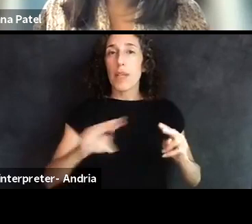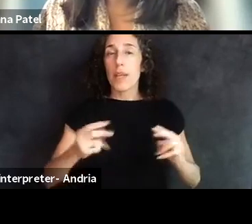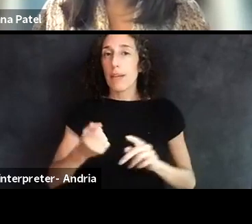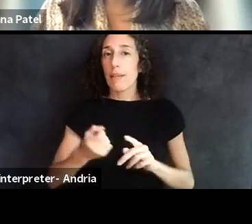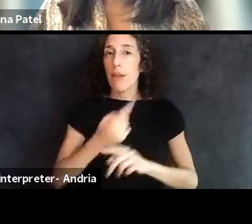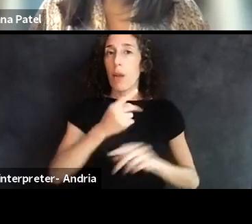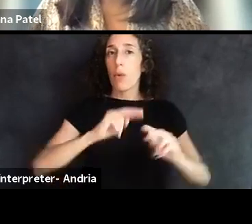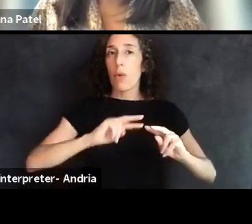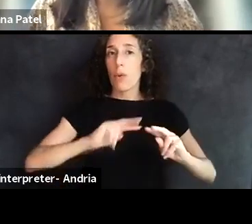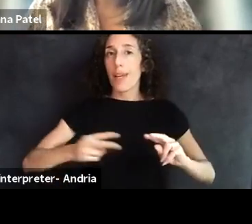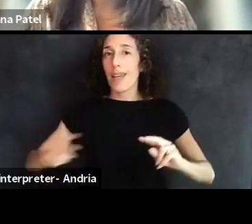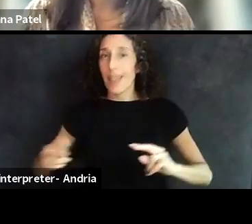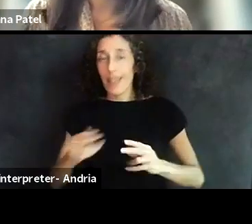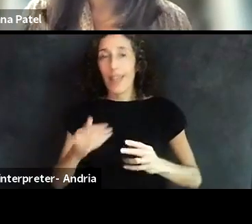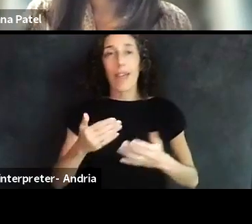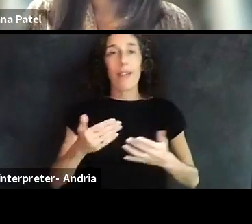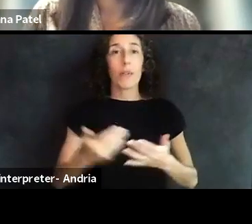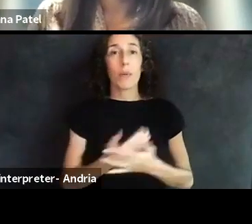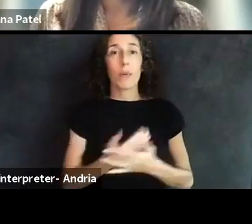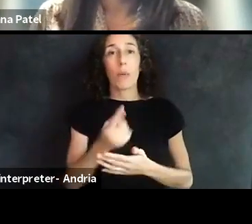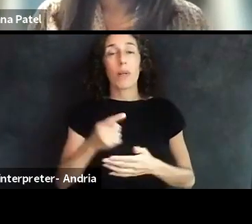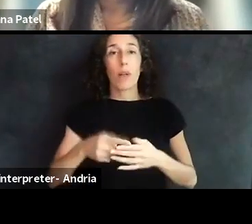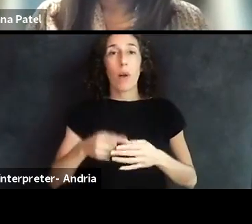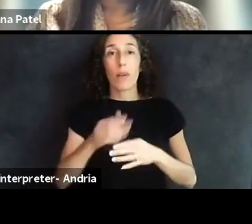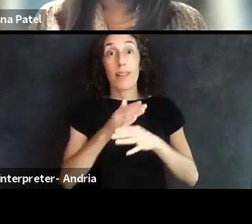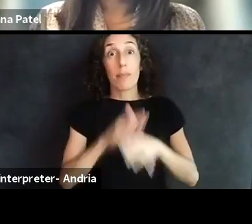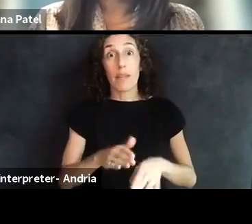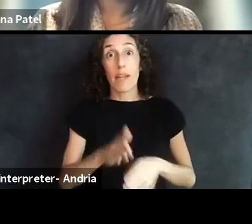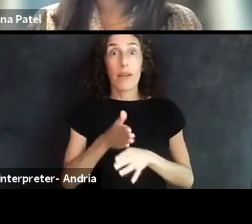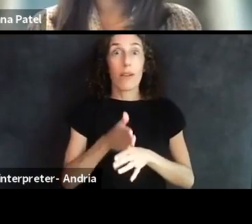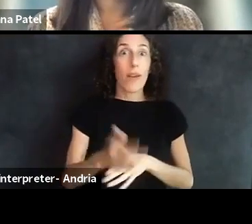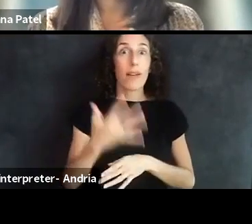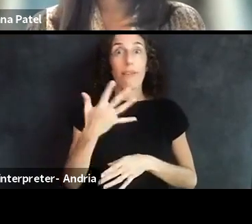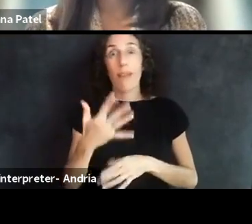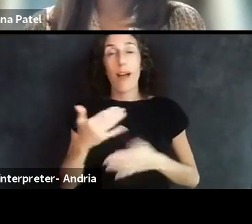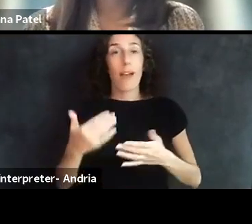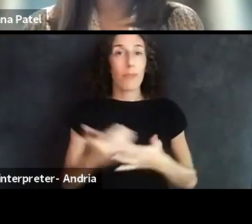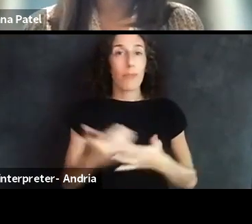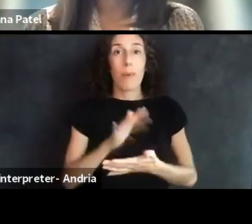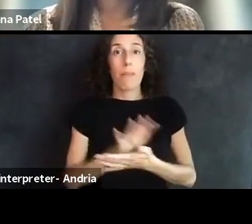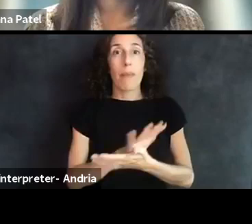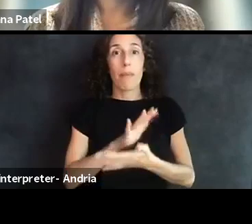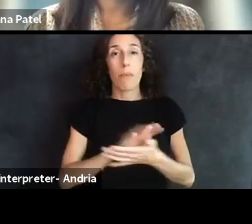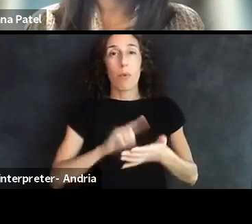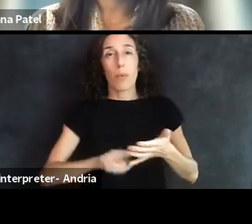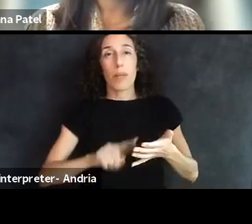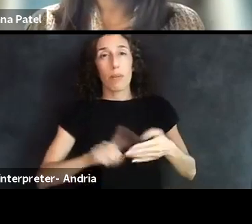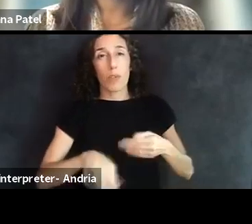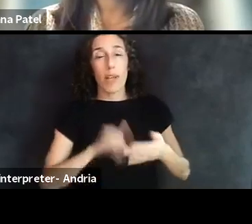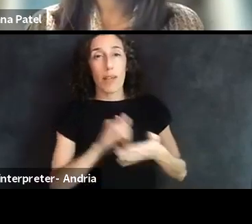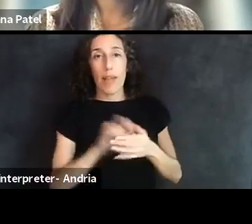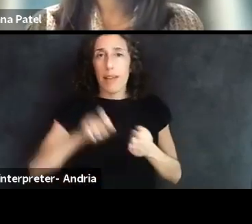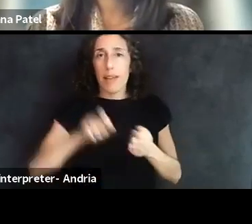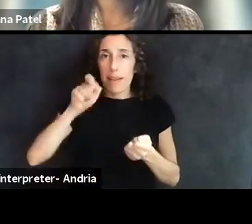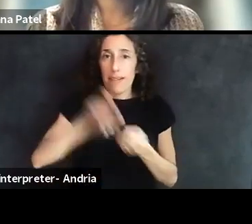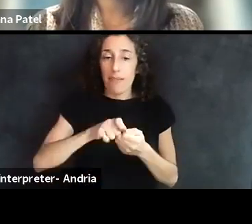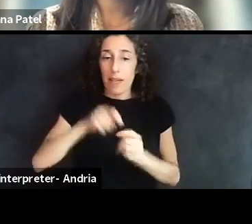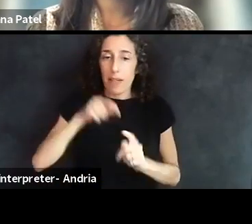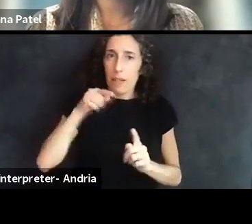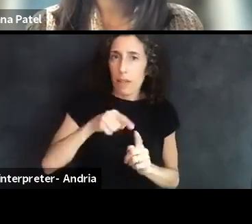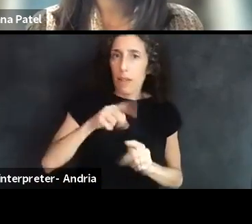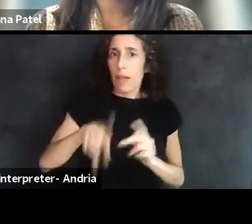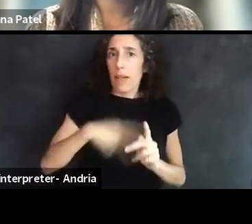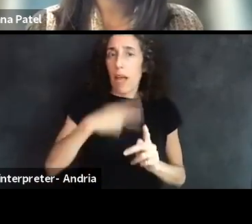of a gene called SLTRK5, which there's a mouse model of. But we're in the very early days of understanding the